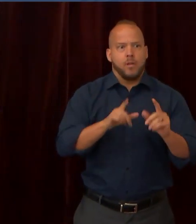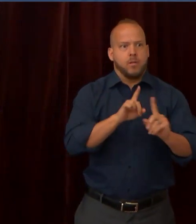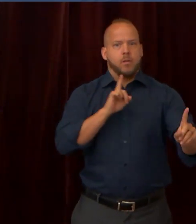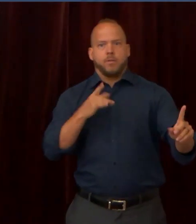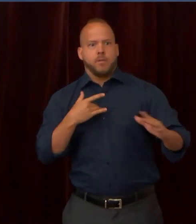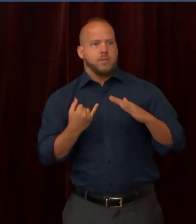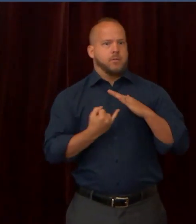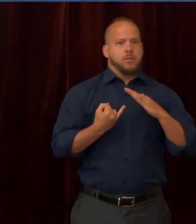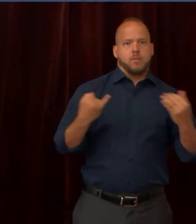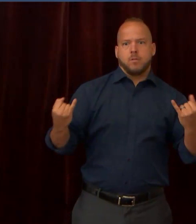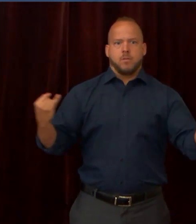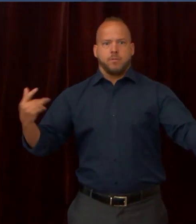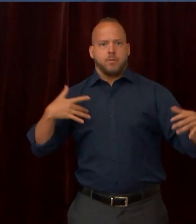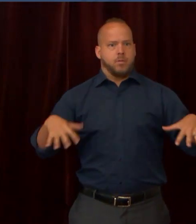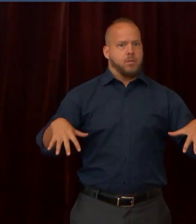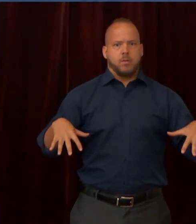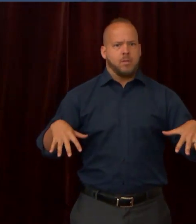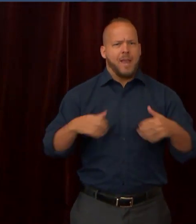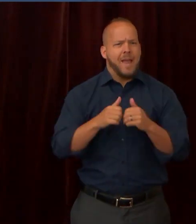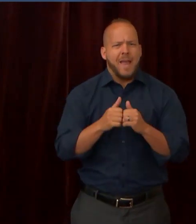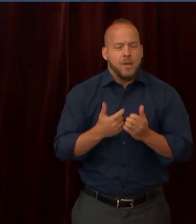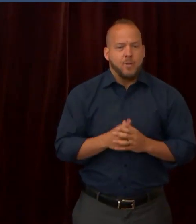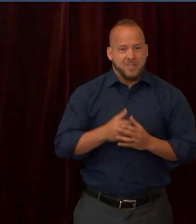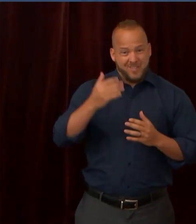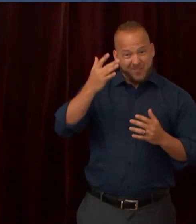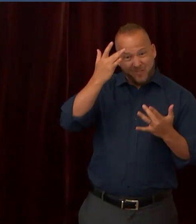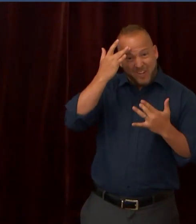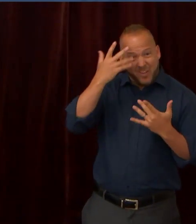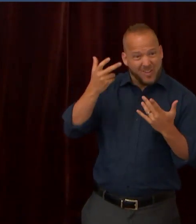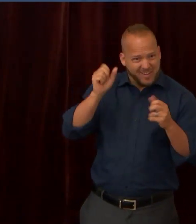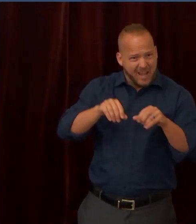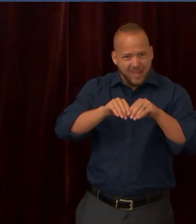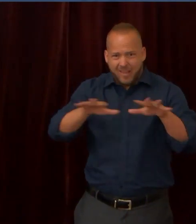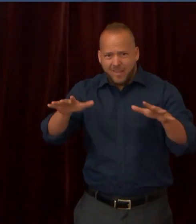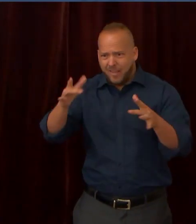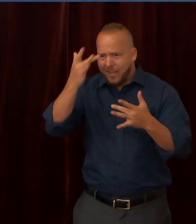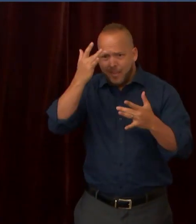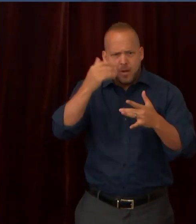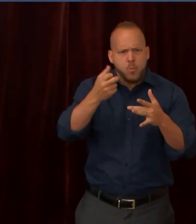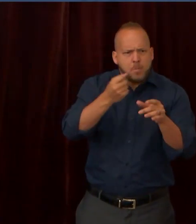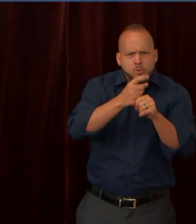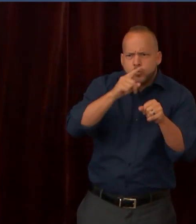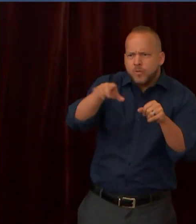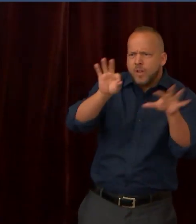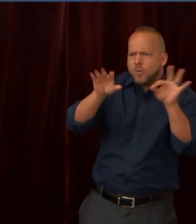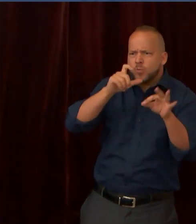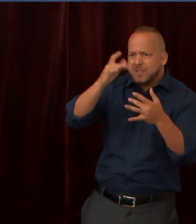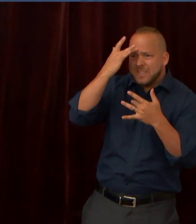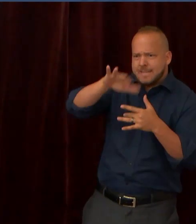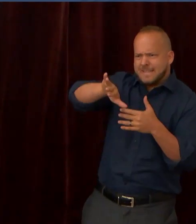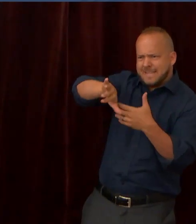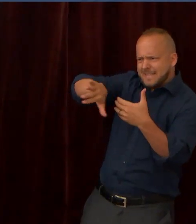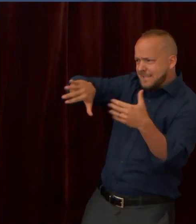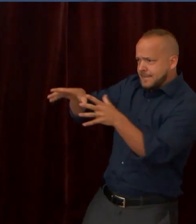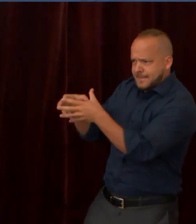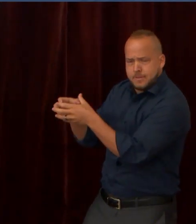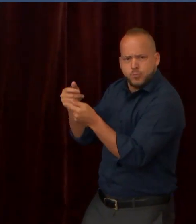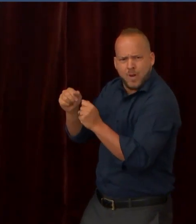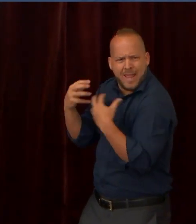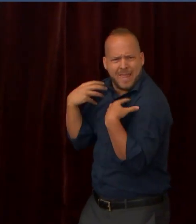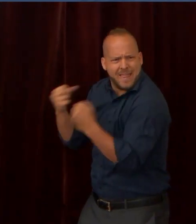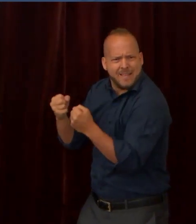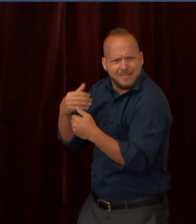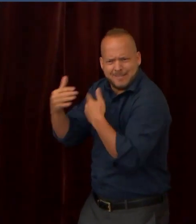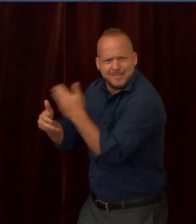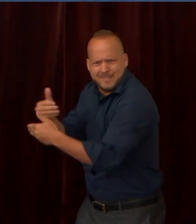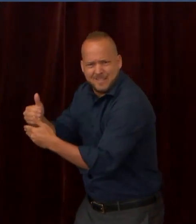virus. And we know that in Washingtonian, many Washingtonians, their way is the way of the Spirit. We know that